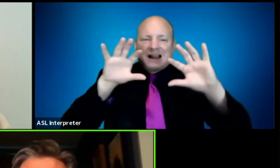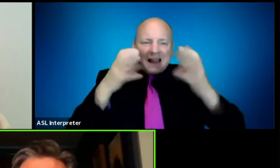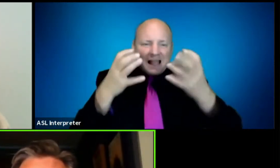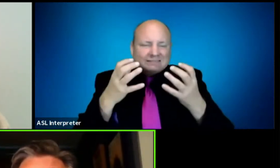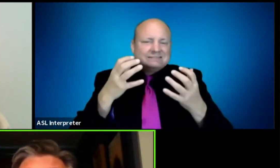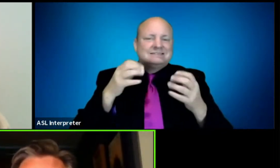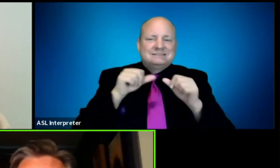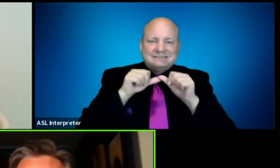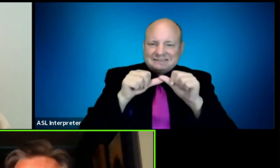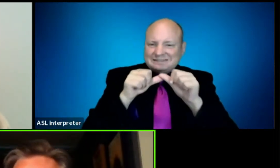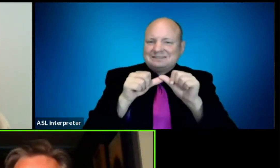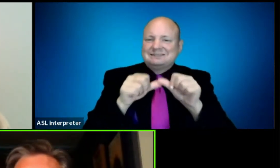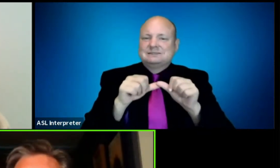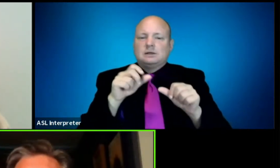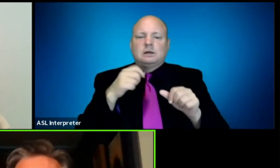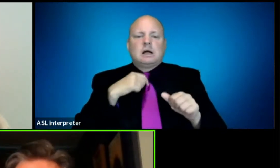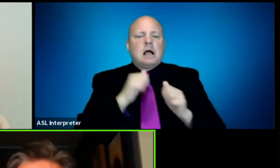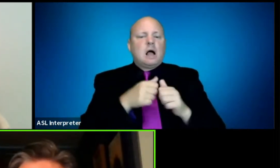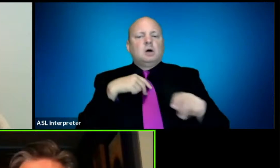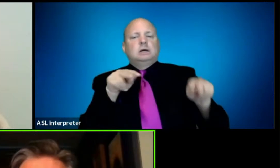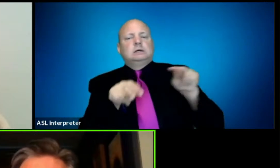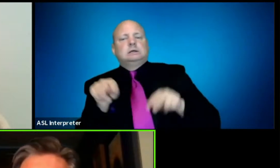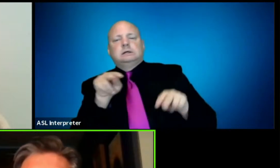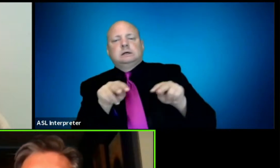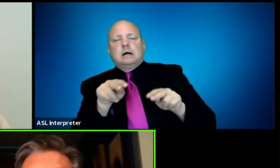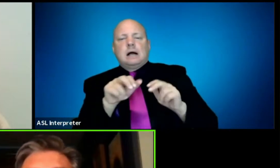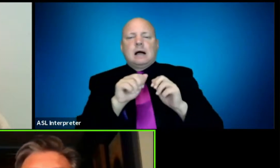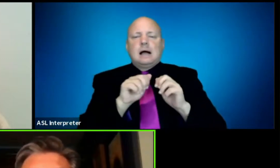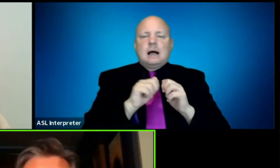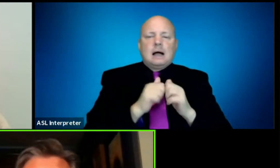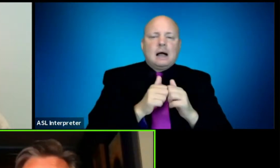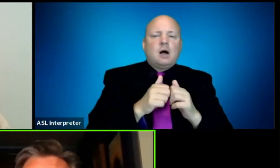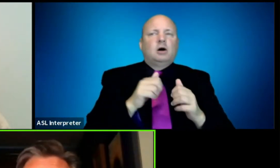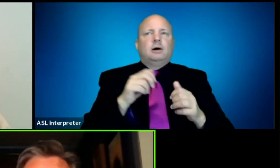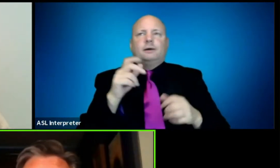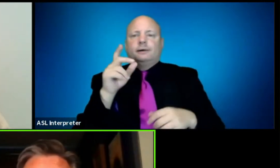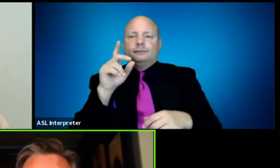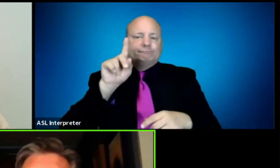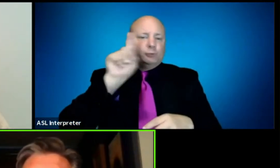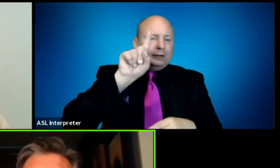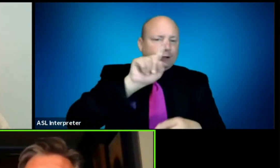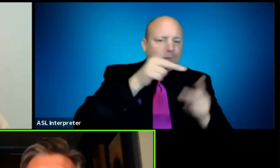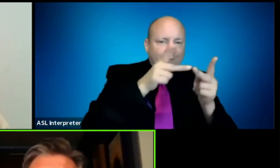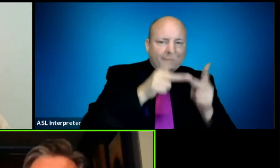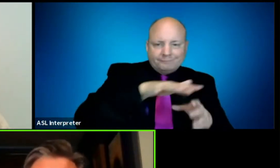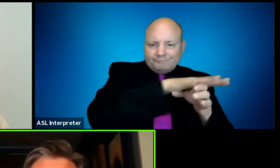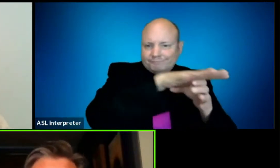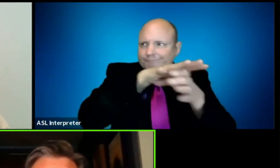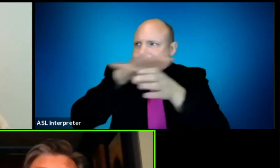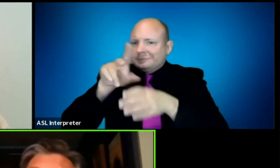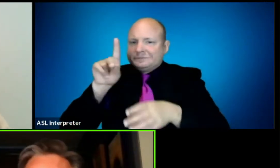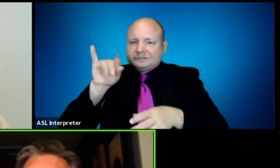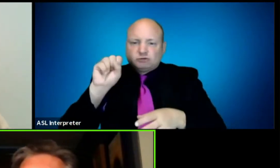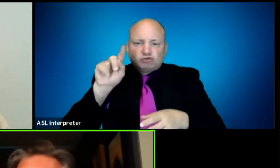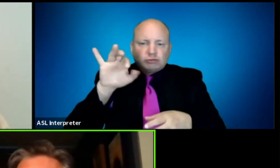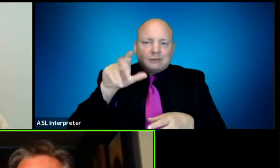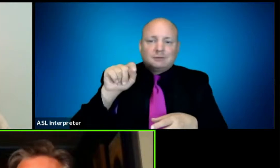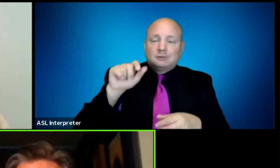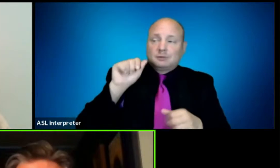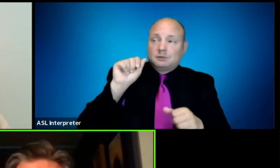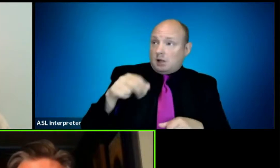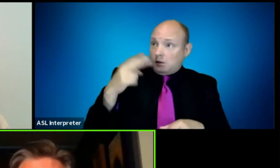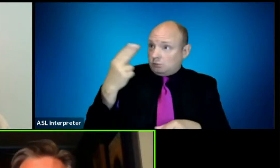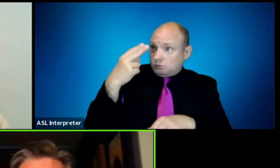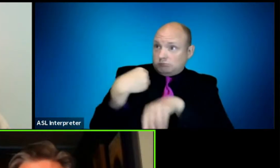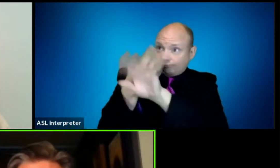being paper-based, some using cameras in the classroom to live stream to home, and some using other models altogether. But that has been part